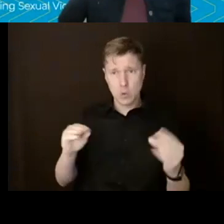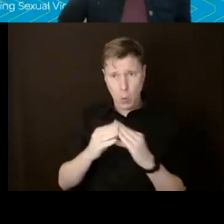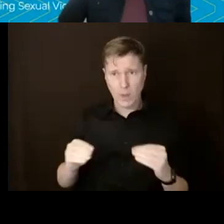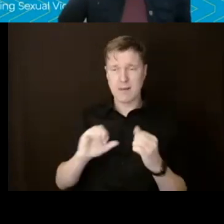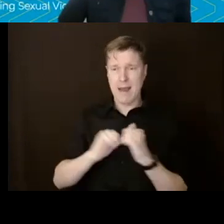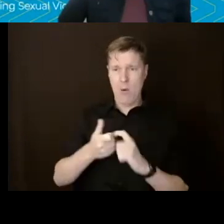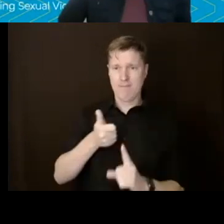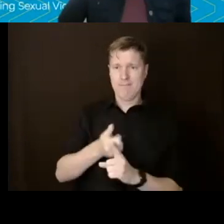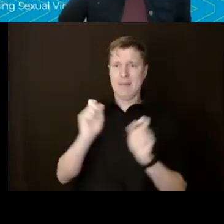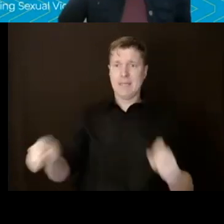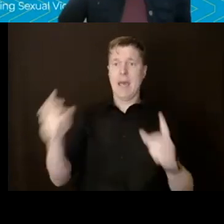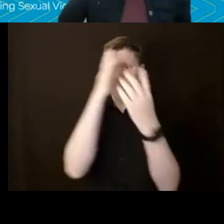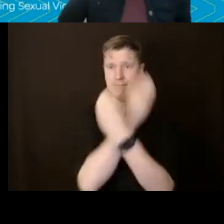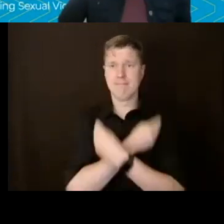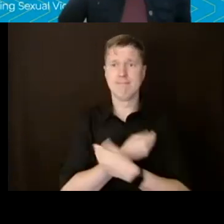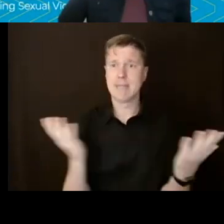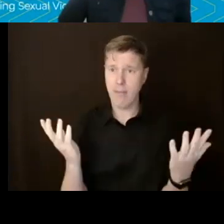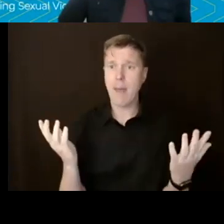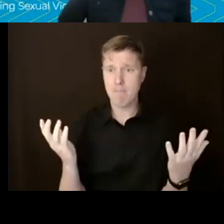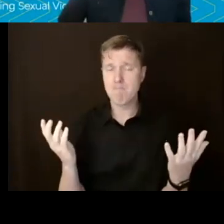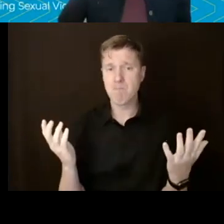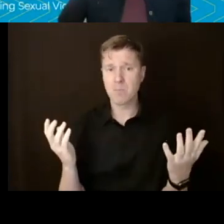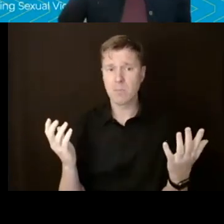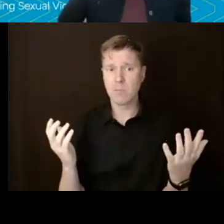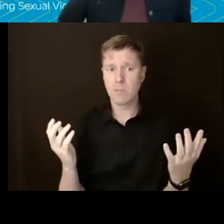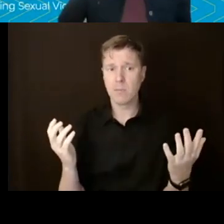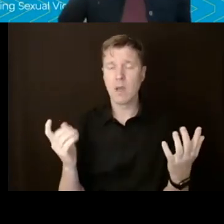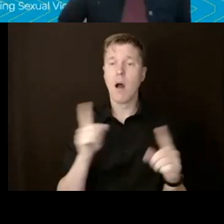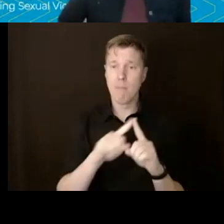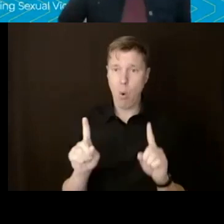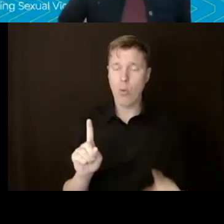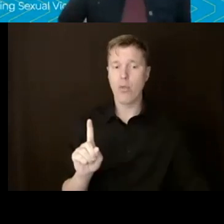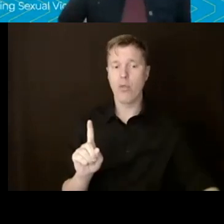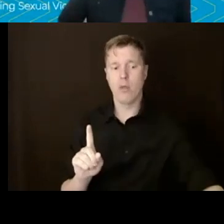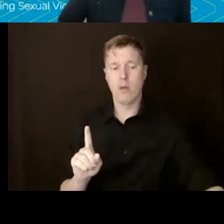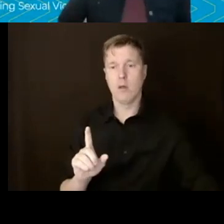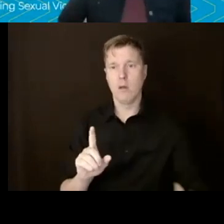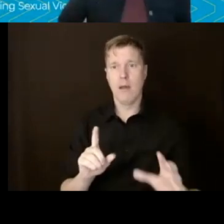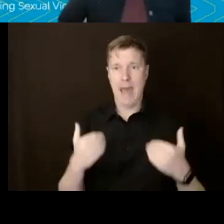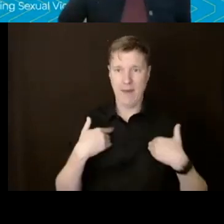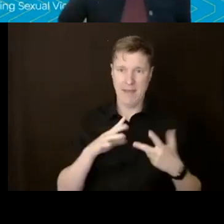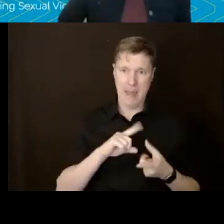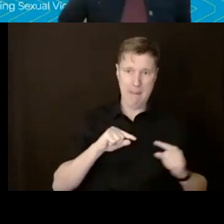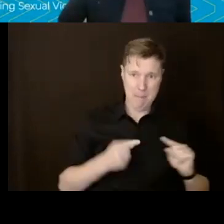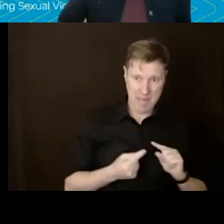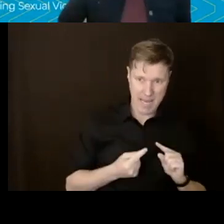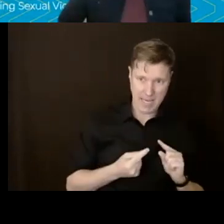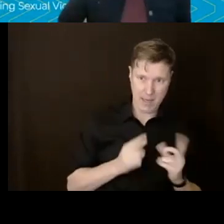those, both like converting their pain into a powerful storytelling